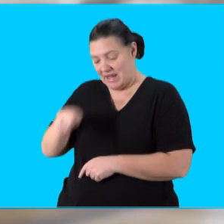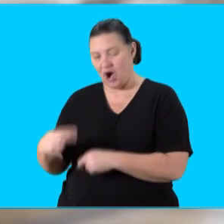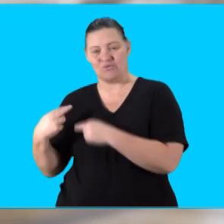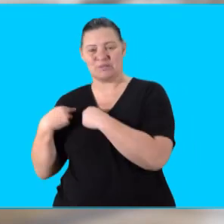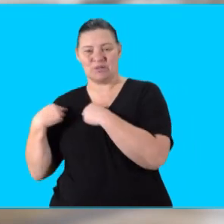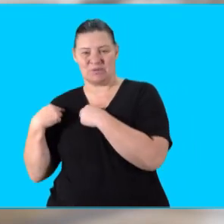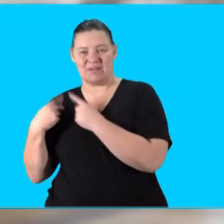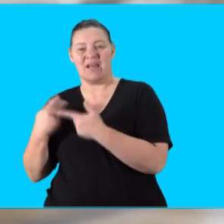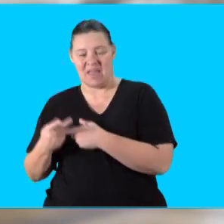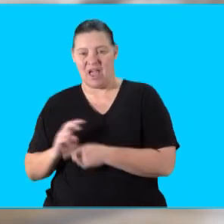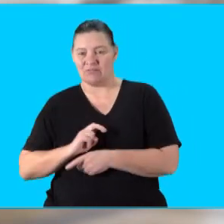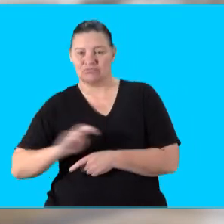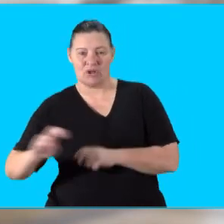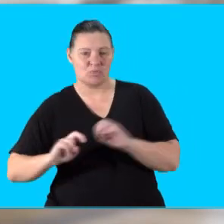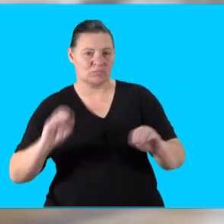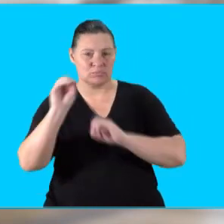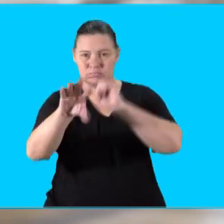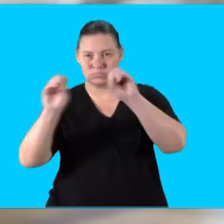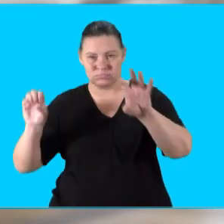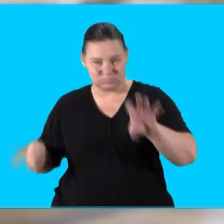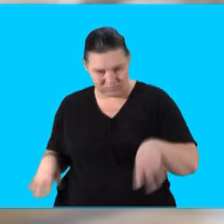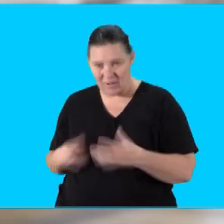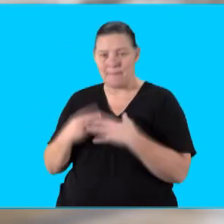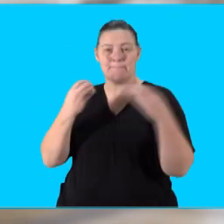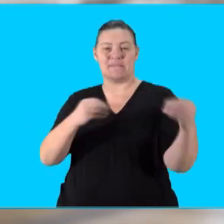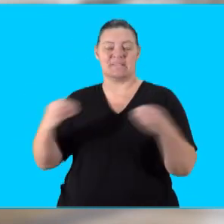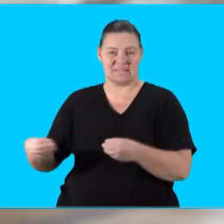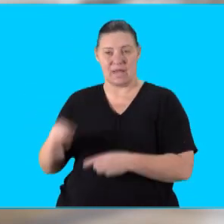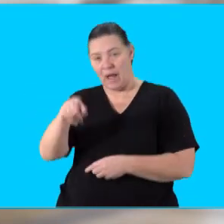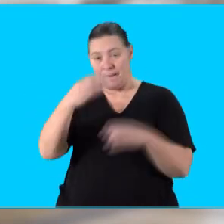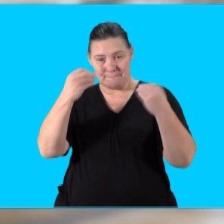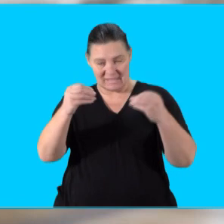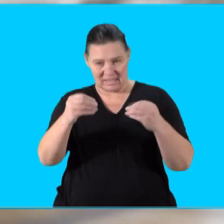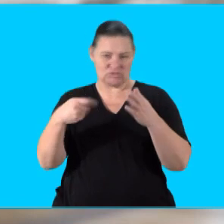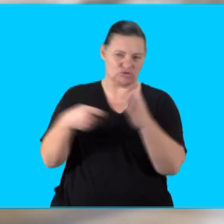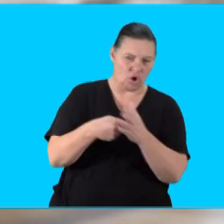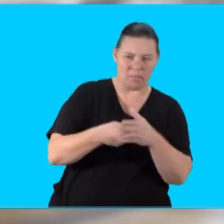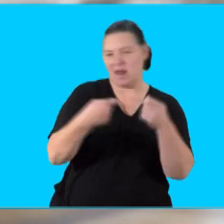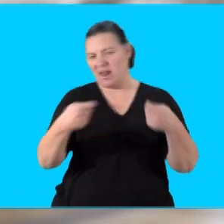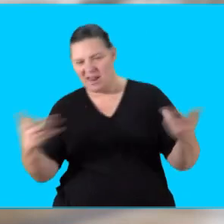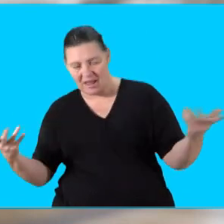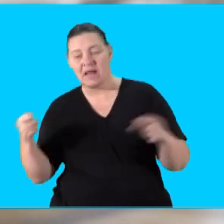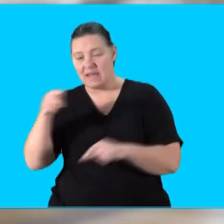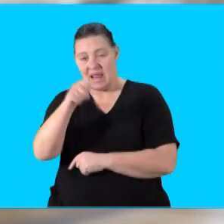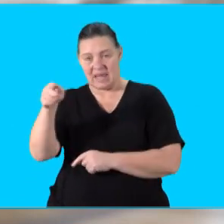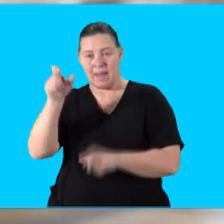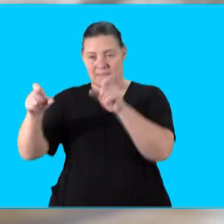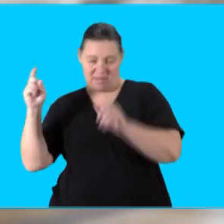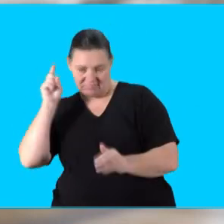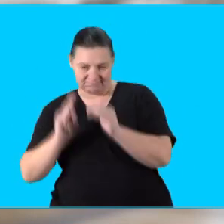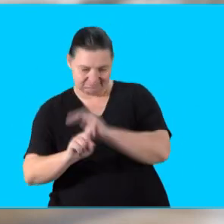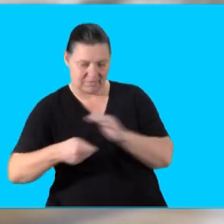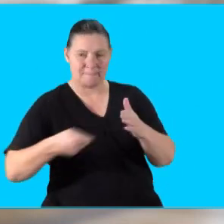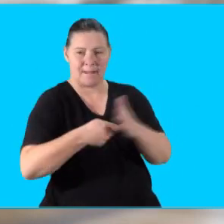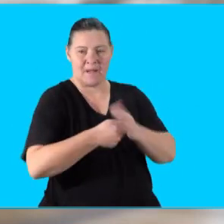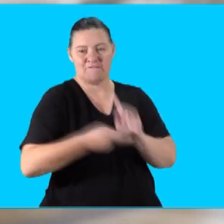sector, which is going to transport the products into different businesses whereby they can be reachable by consumers in